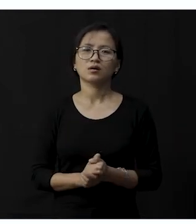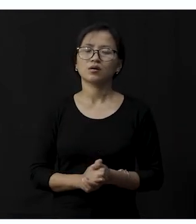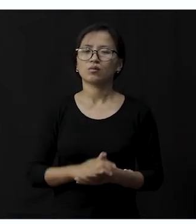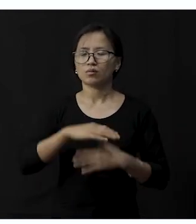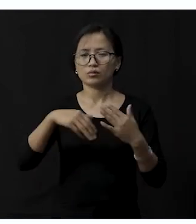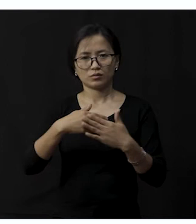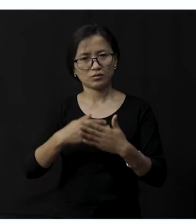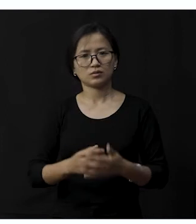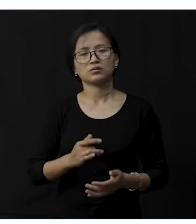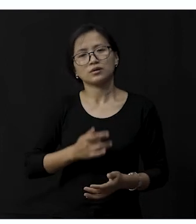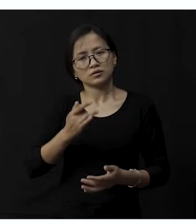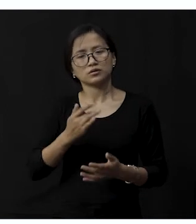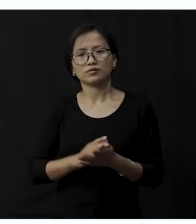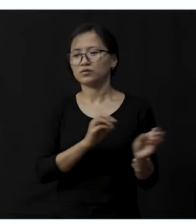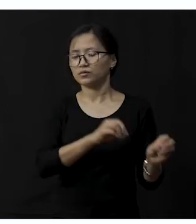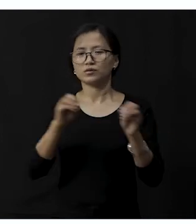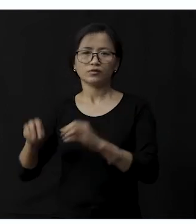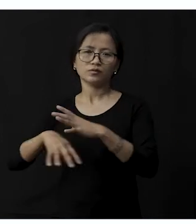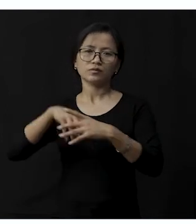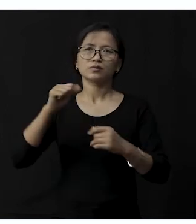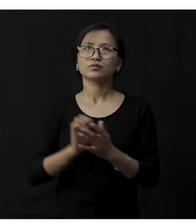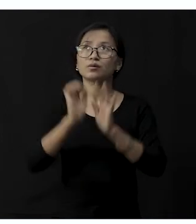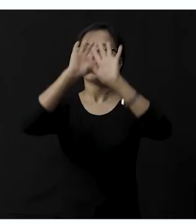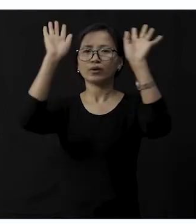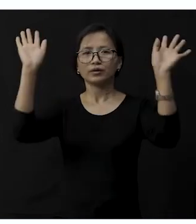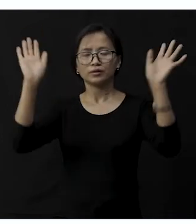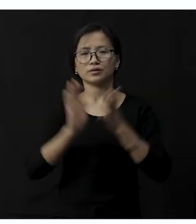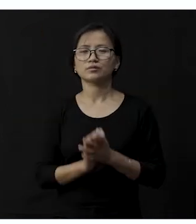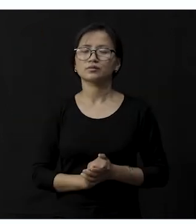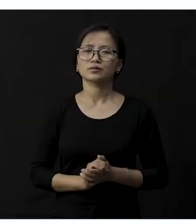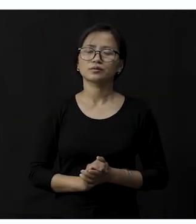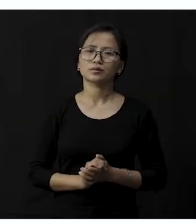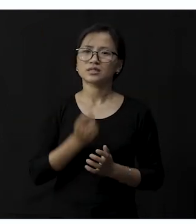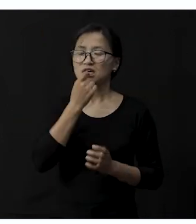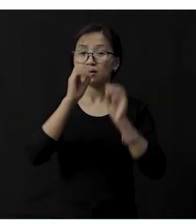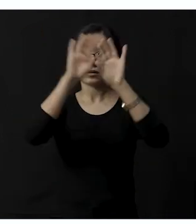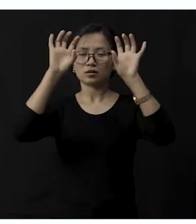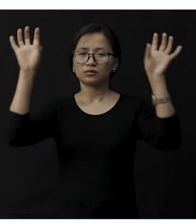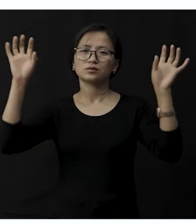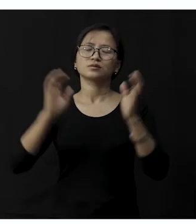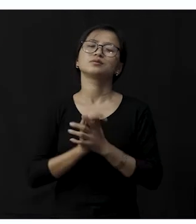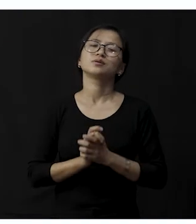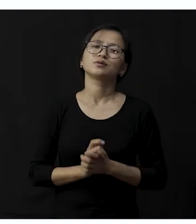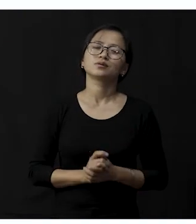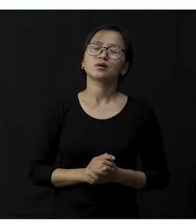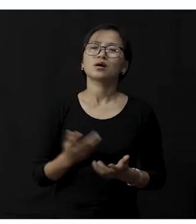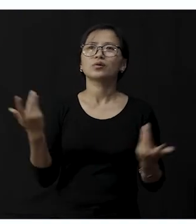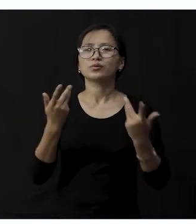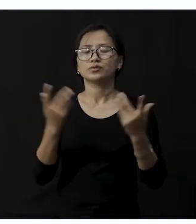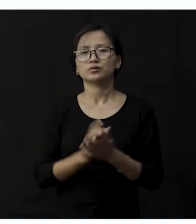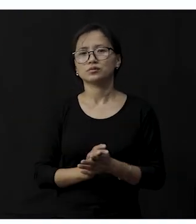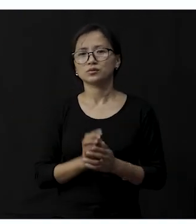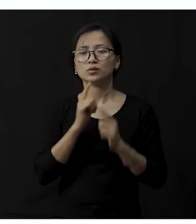adjectives. If you move out and you see the weather and you say, oh, the weather is cloudy today. So cloudy is how you're describing the weather,